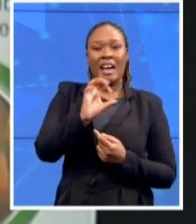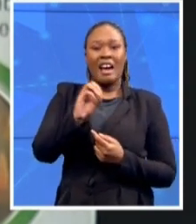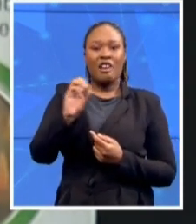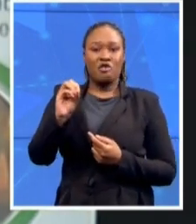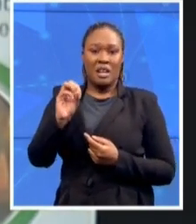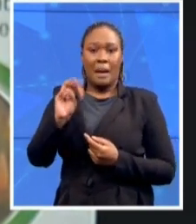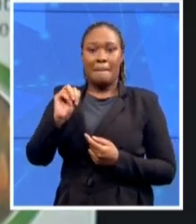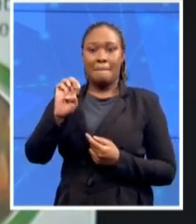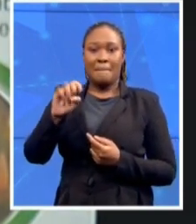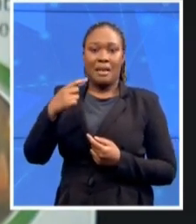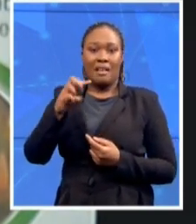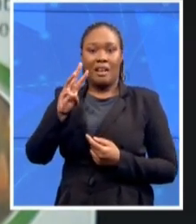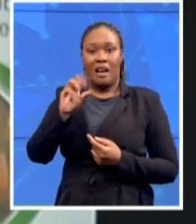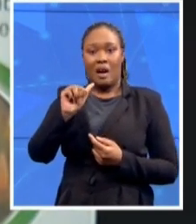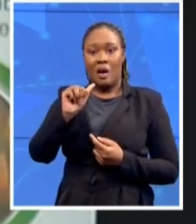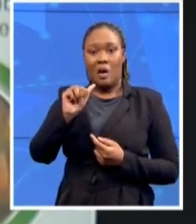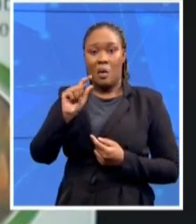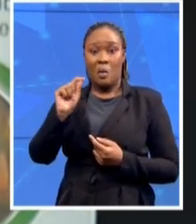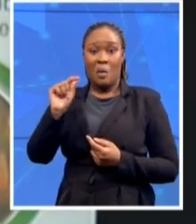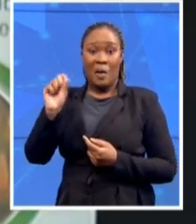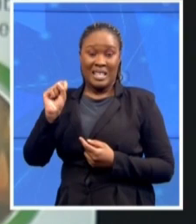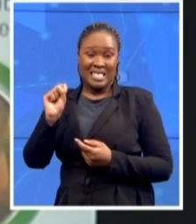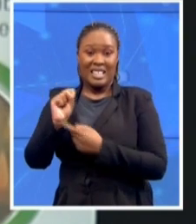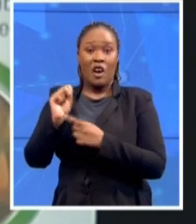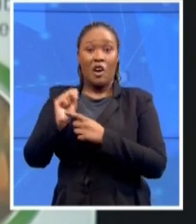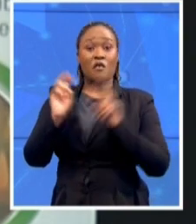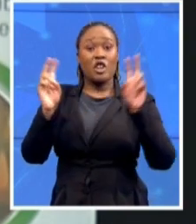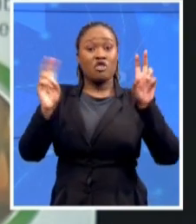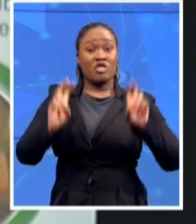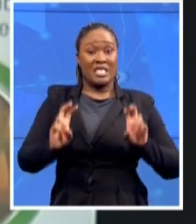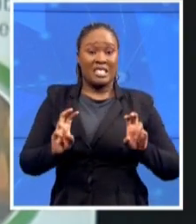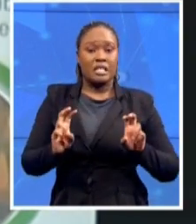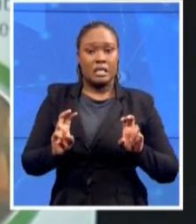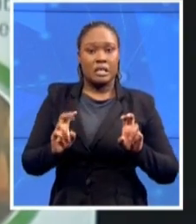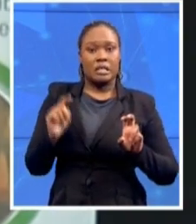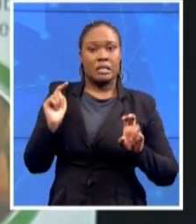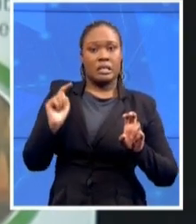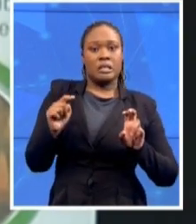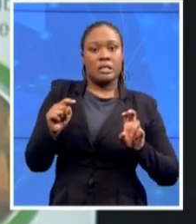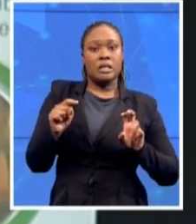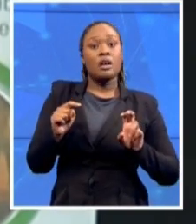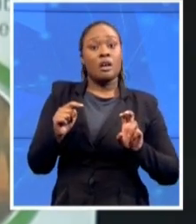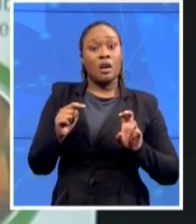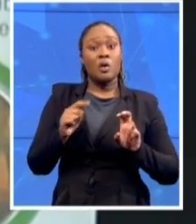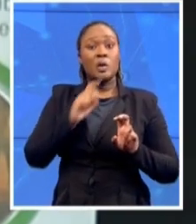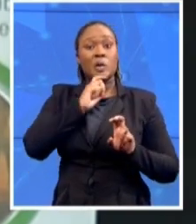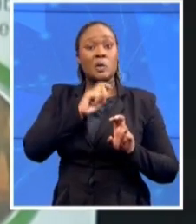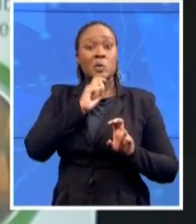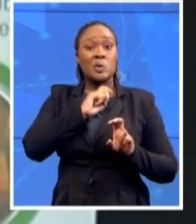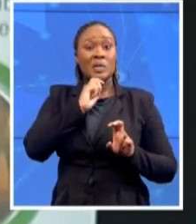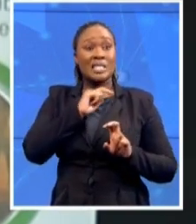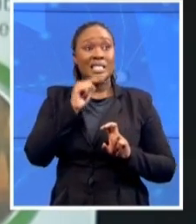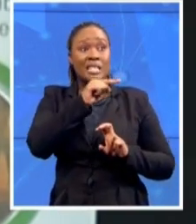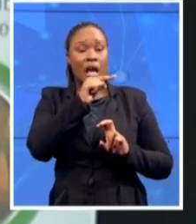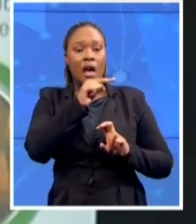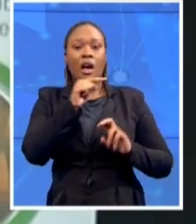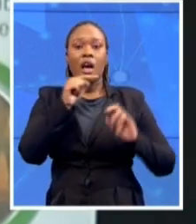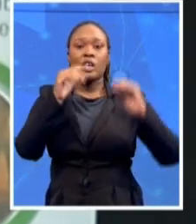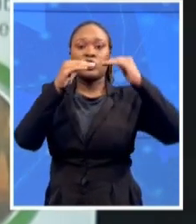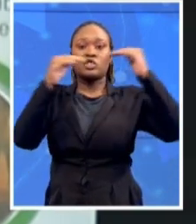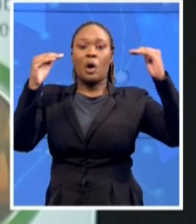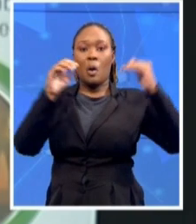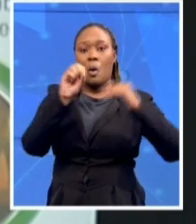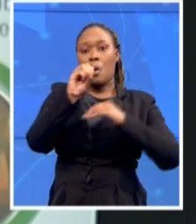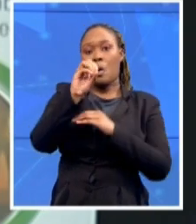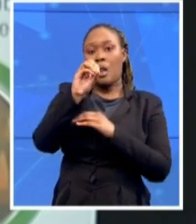generated by solar PV power. We will be considering proposals from all IPPs for projects that will allow